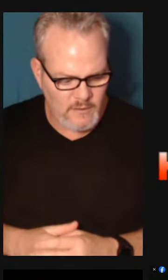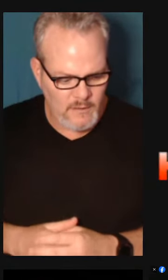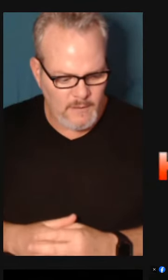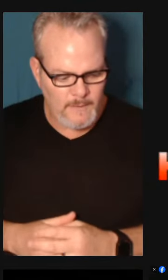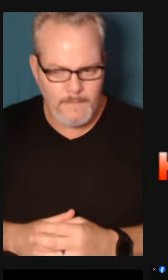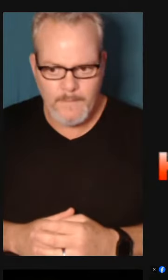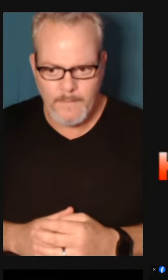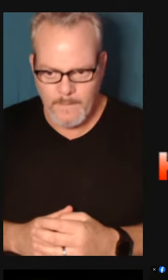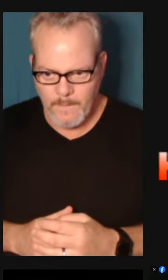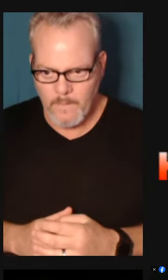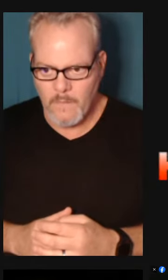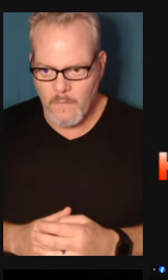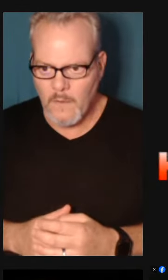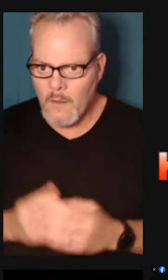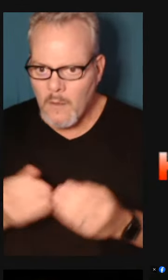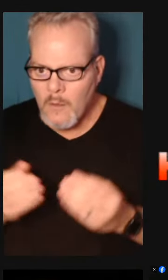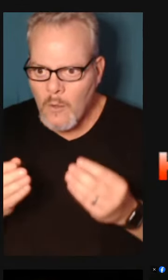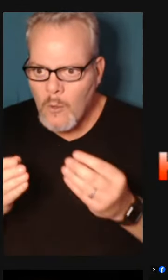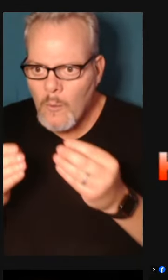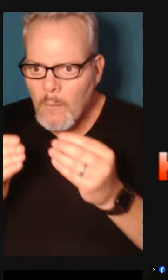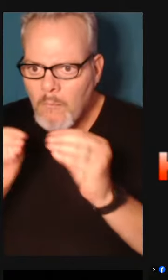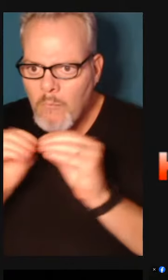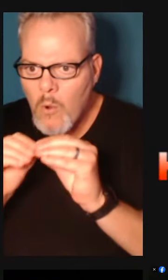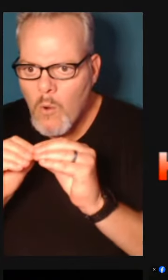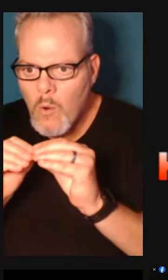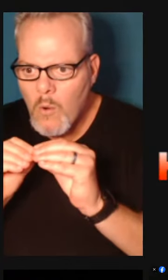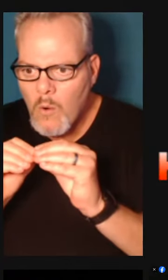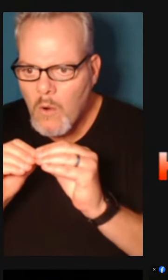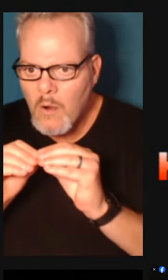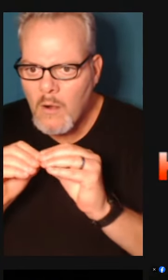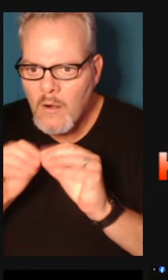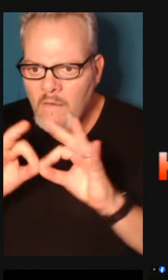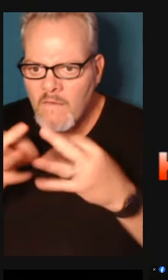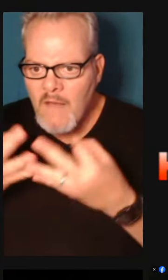yeah, more family members chiming in here.